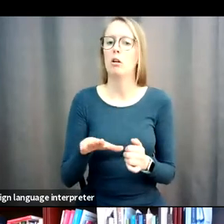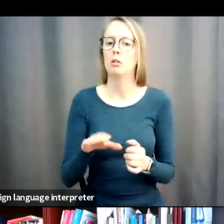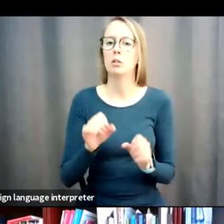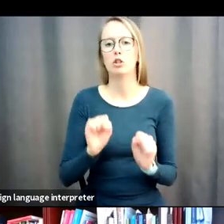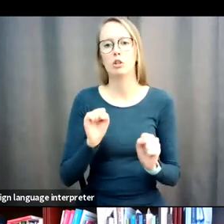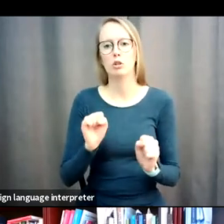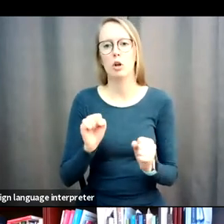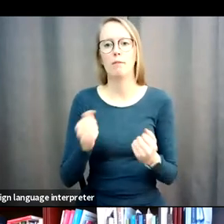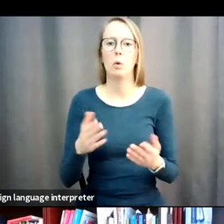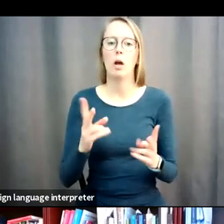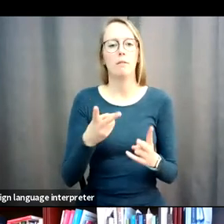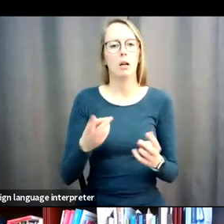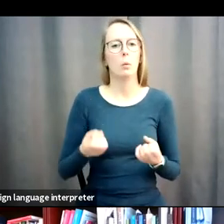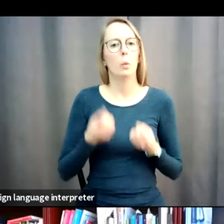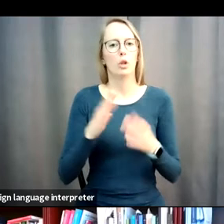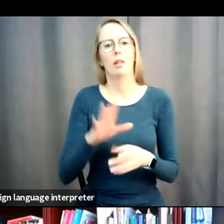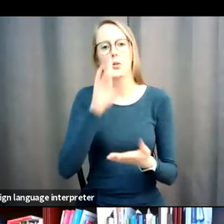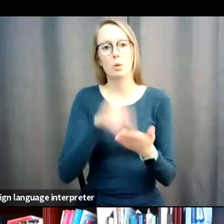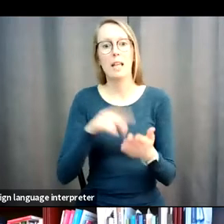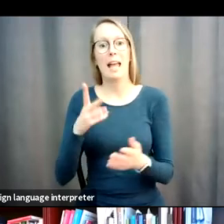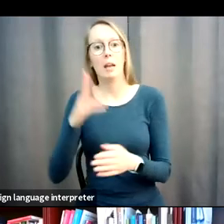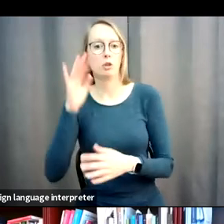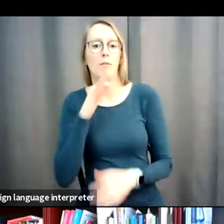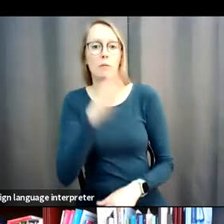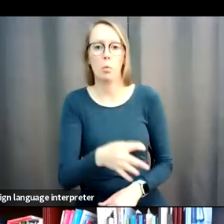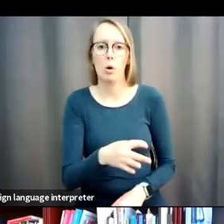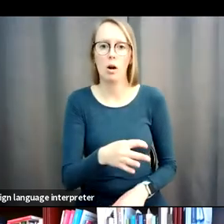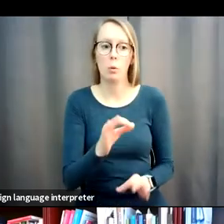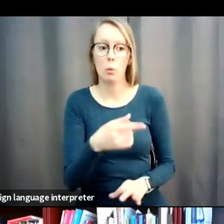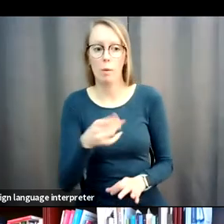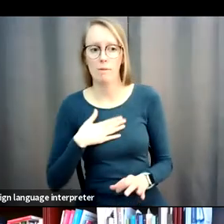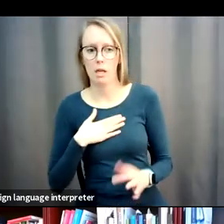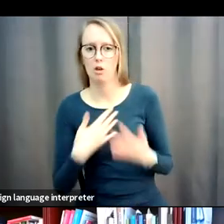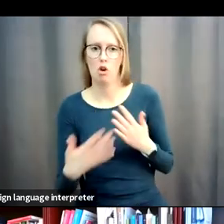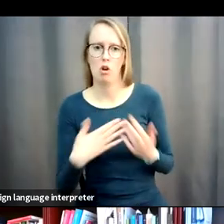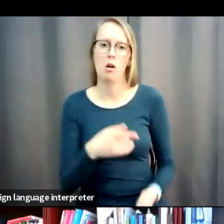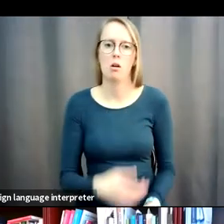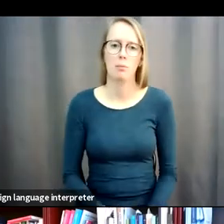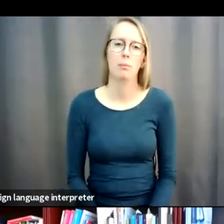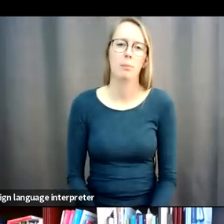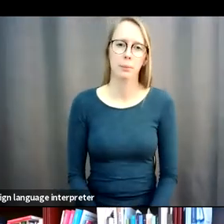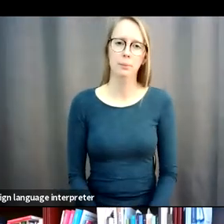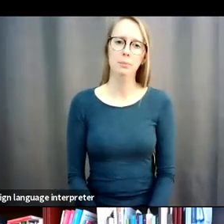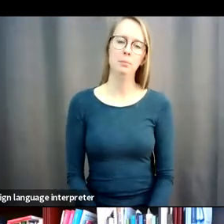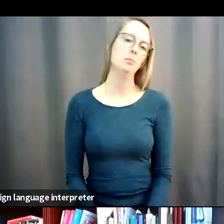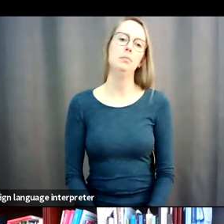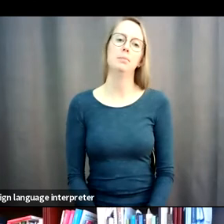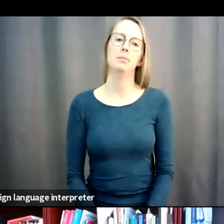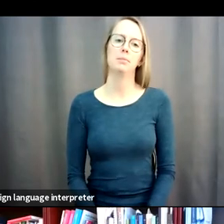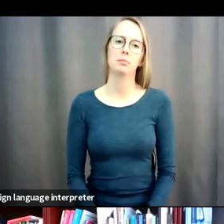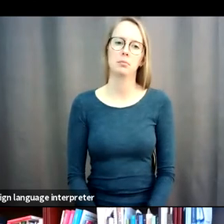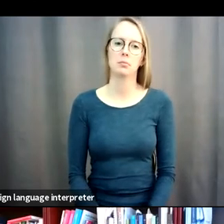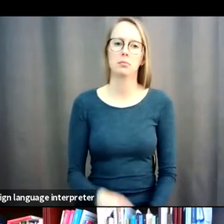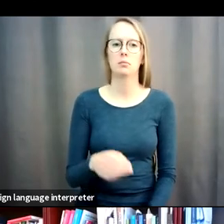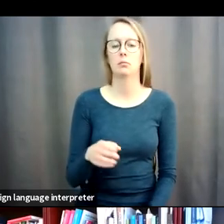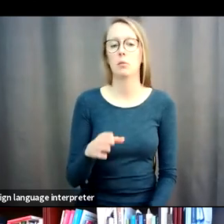allowed to express their views or ask to express their views on how they would like to do this in advance of this more